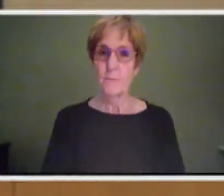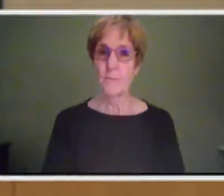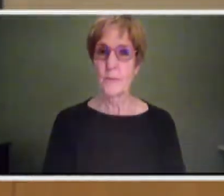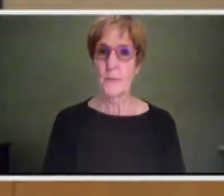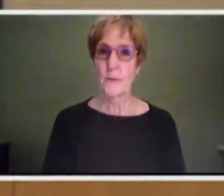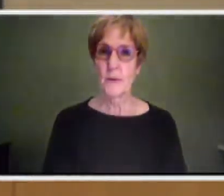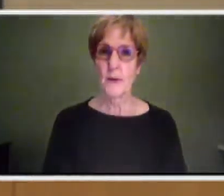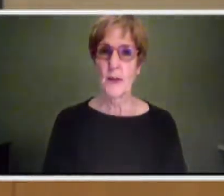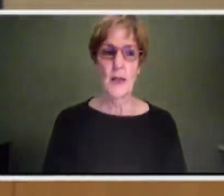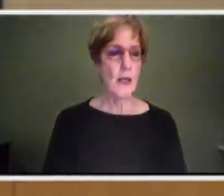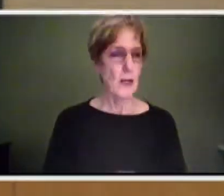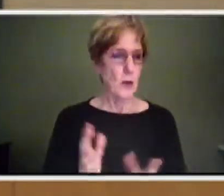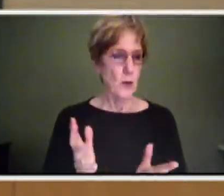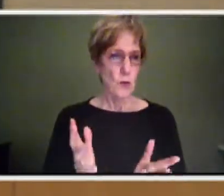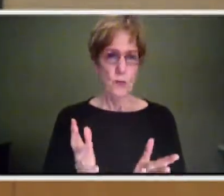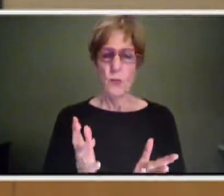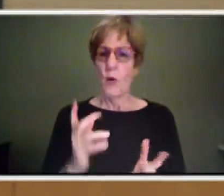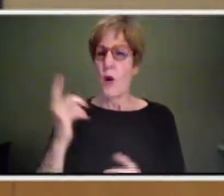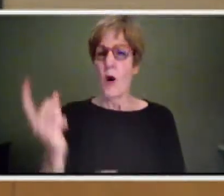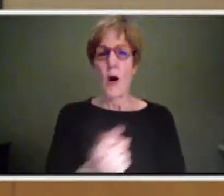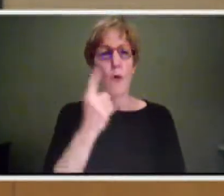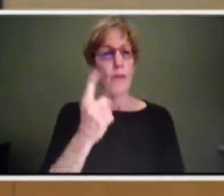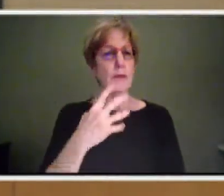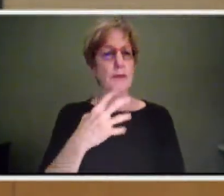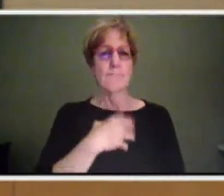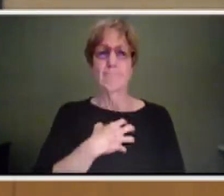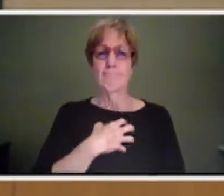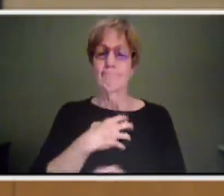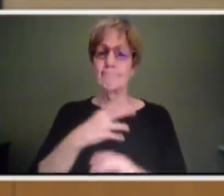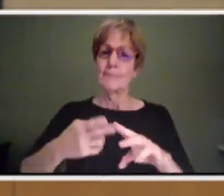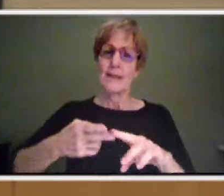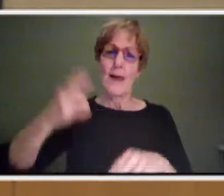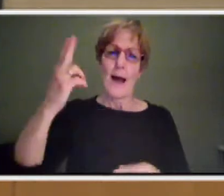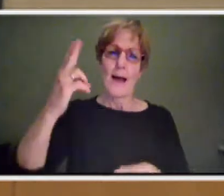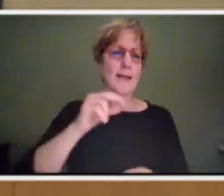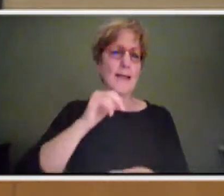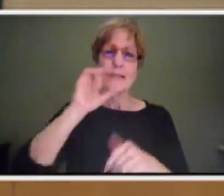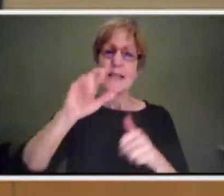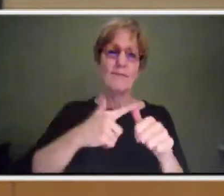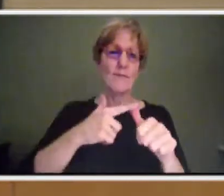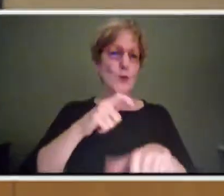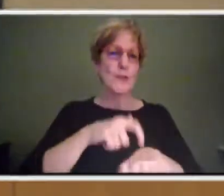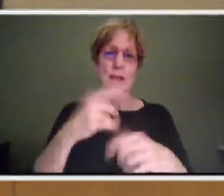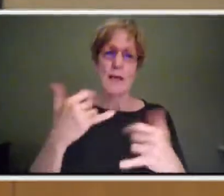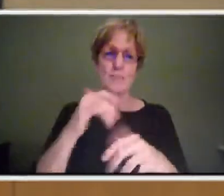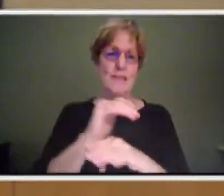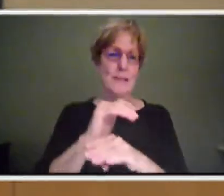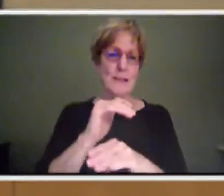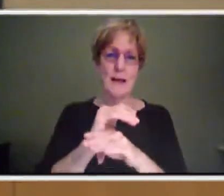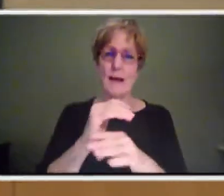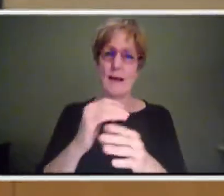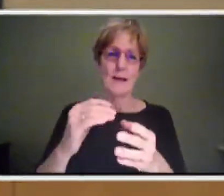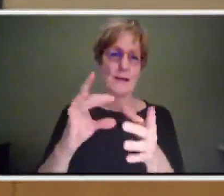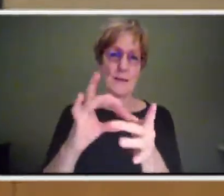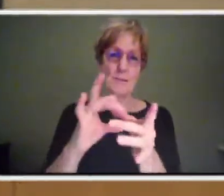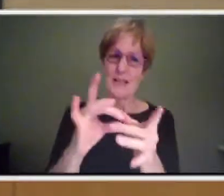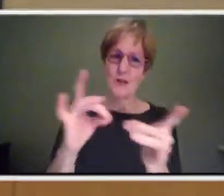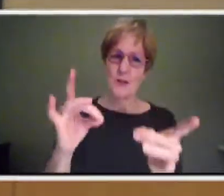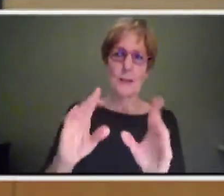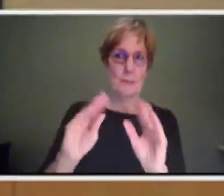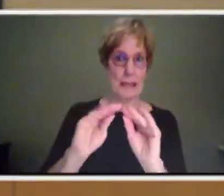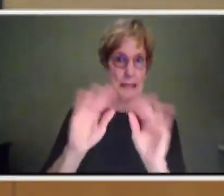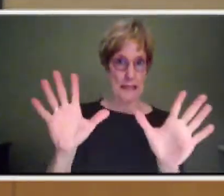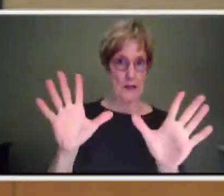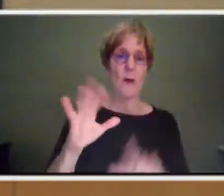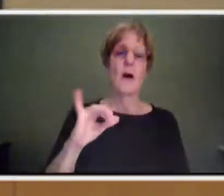we were always in opposition to the height. It didn't just come up tonight. I just want to make that clear. So, but I hear